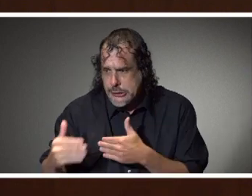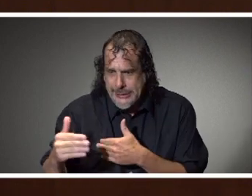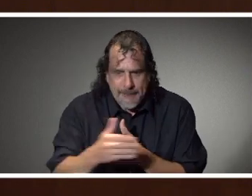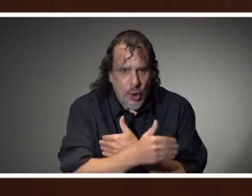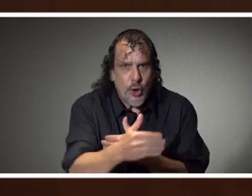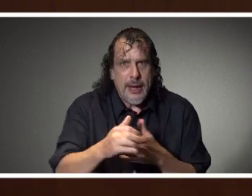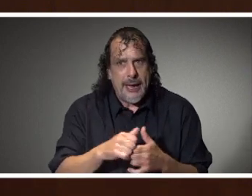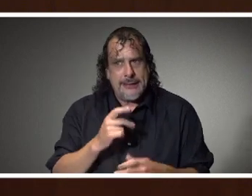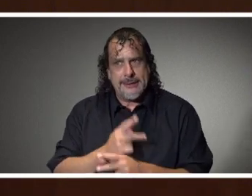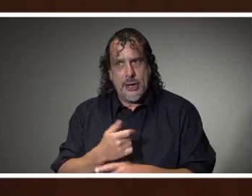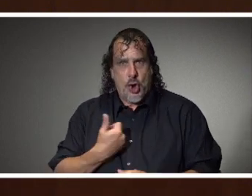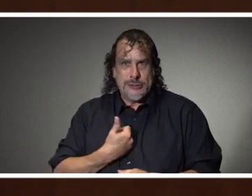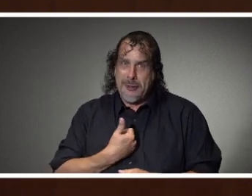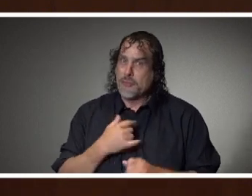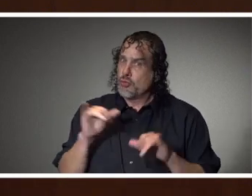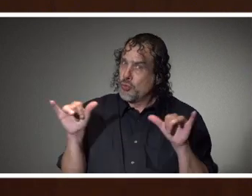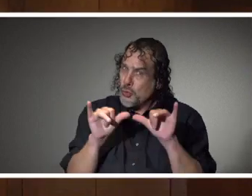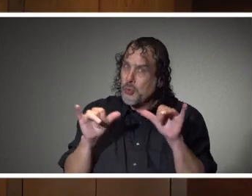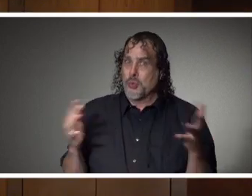care of ourselves as well.